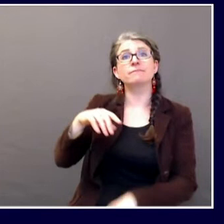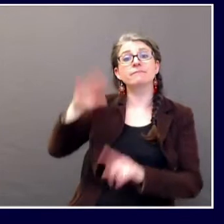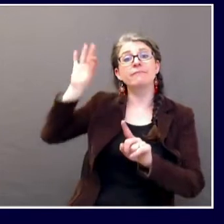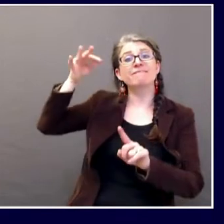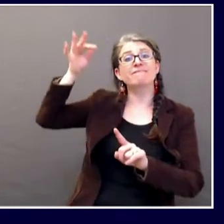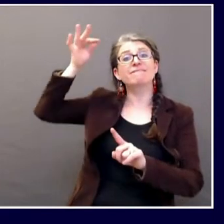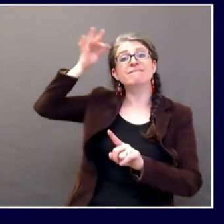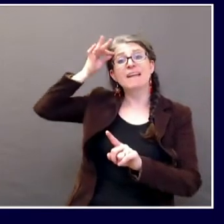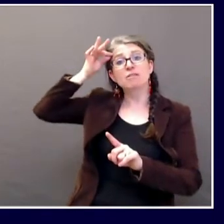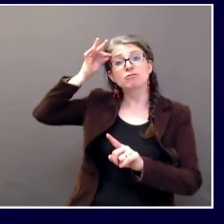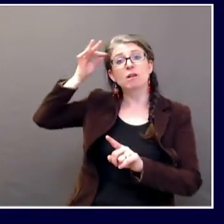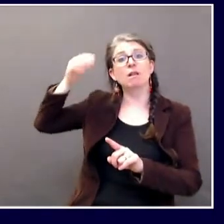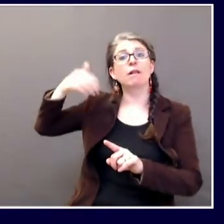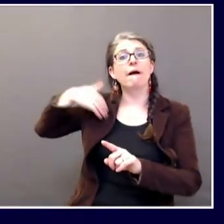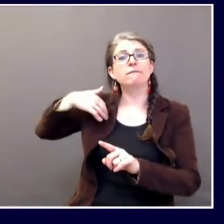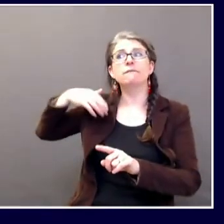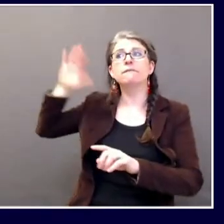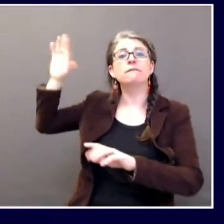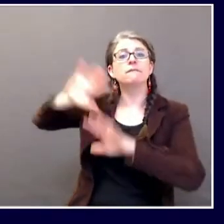niche in their communities.